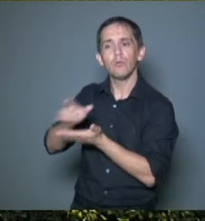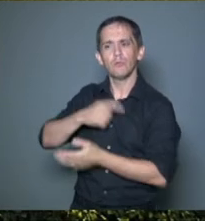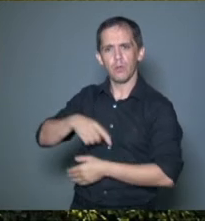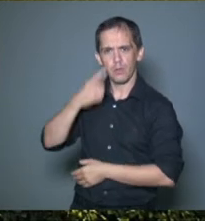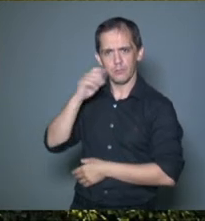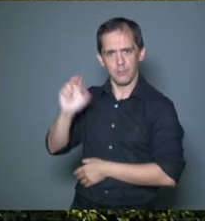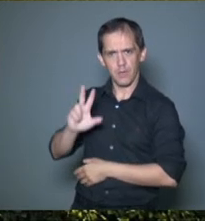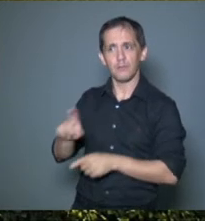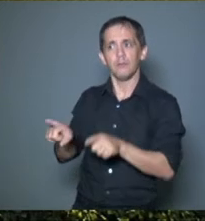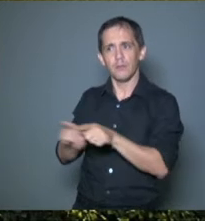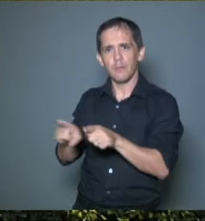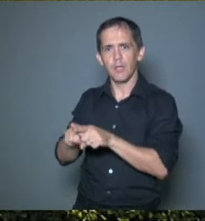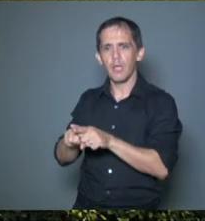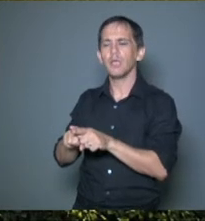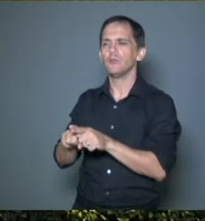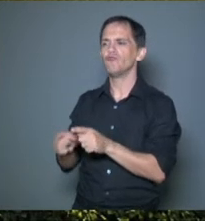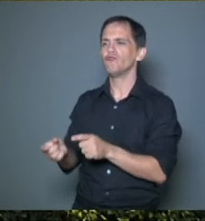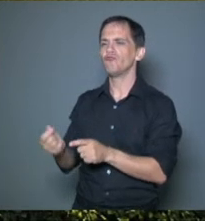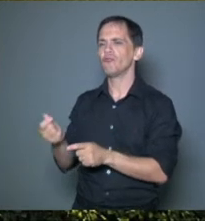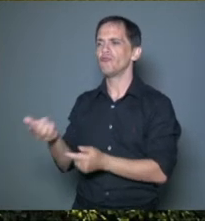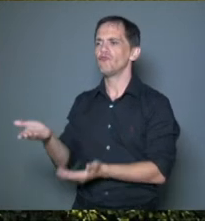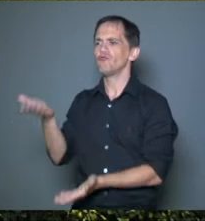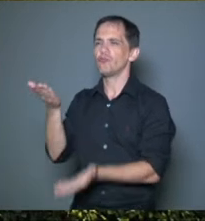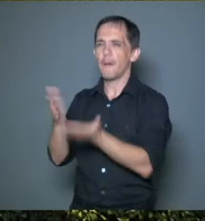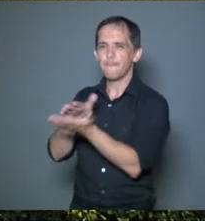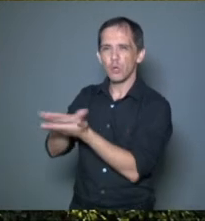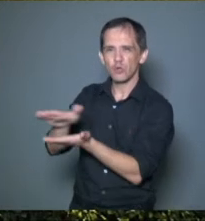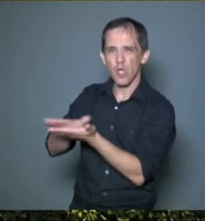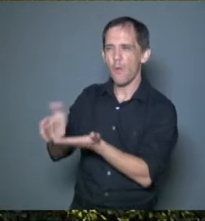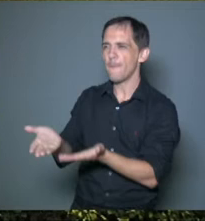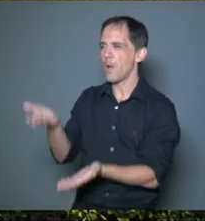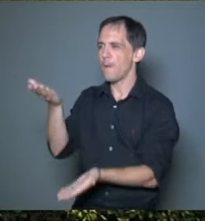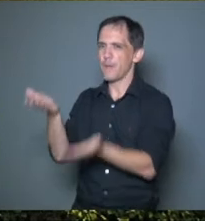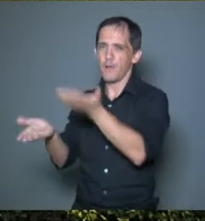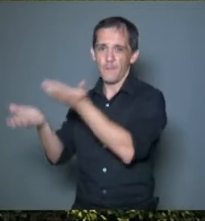very good prices, and the balance to be sold